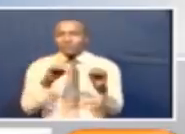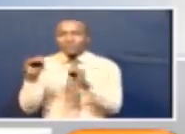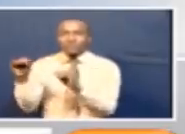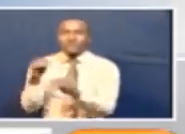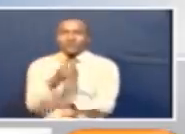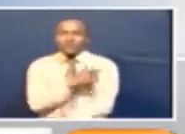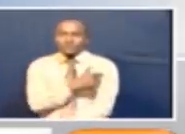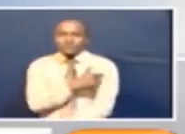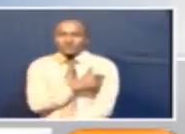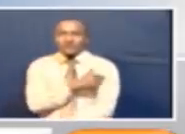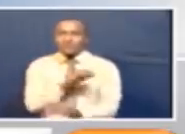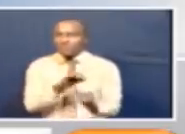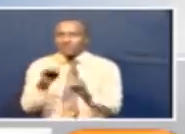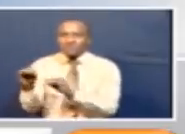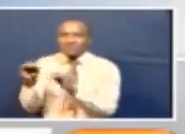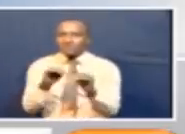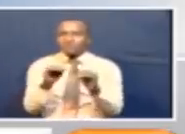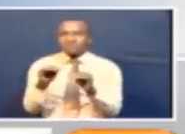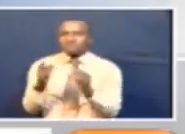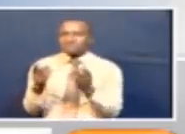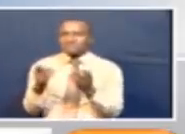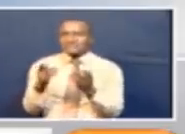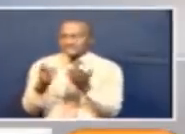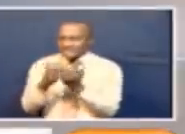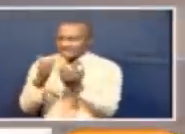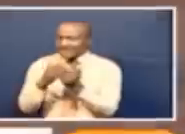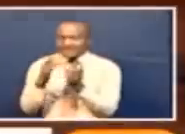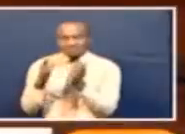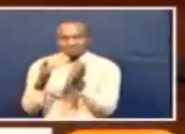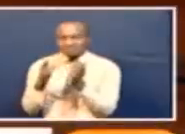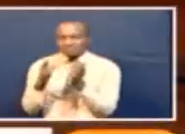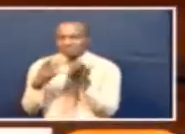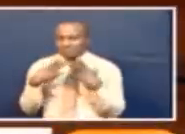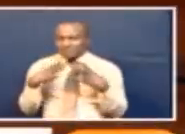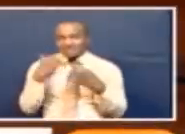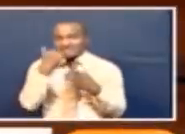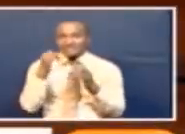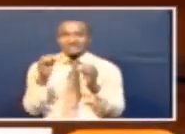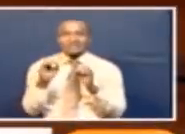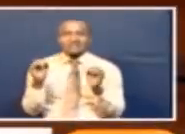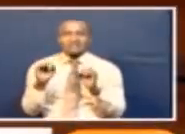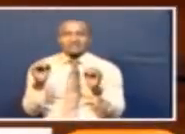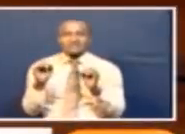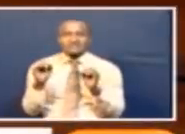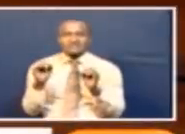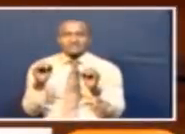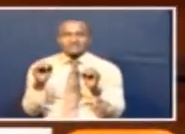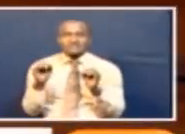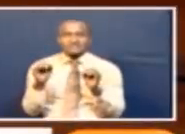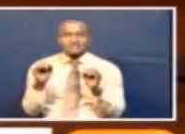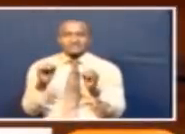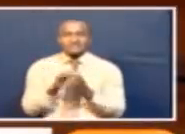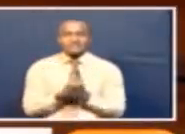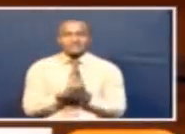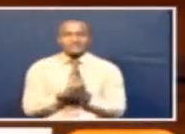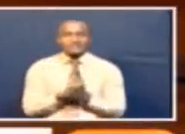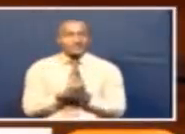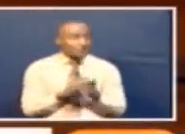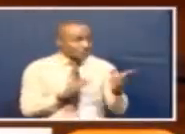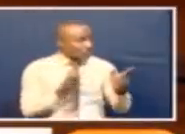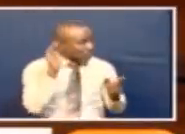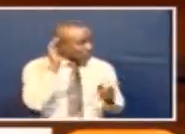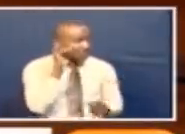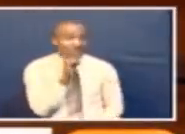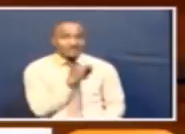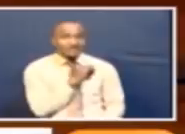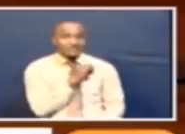clinic, thus little attention to a patient. Again, people talking about that and doctors thinking only about themselves. I mean, you've heard that. Yeah.